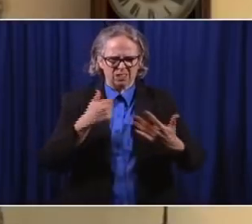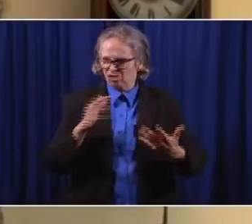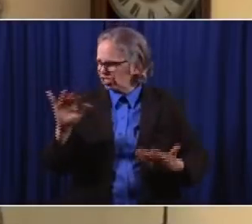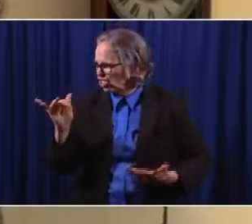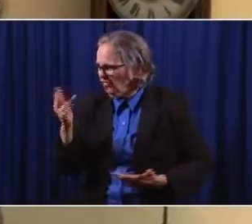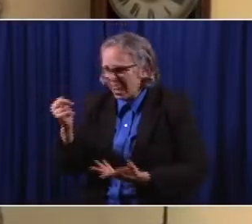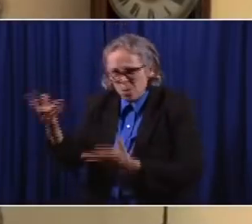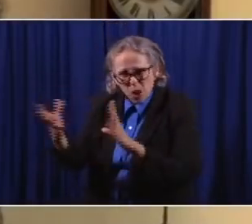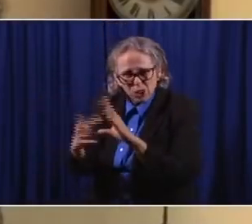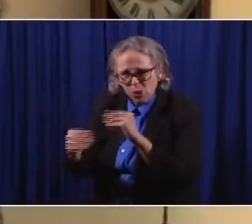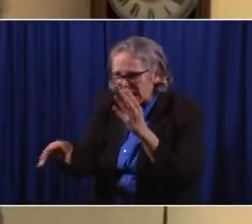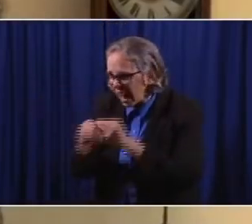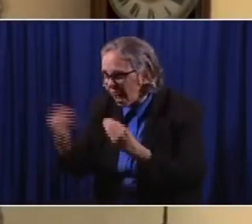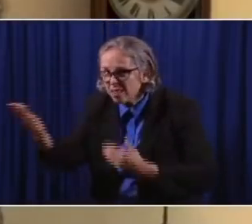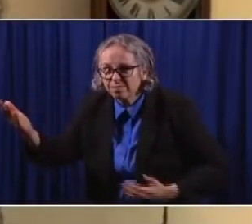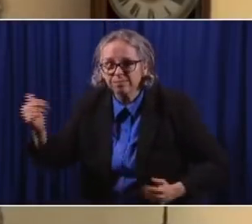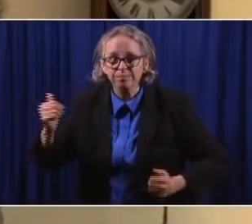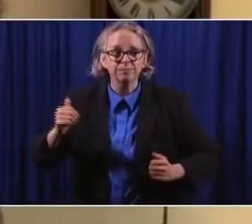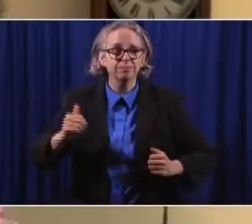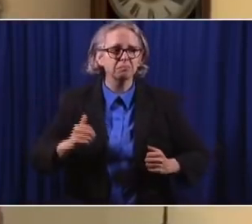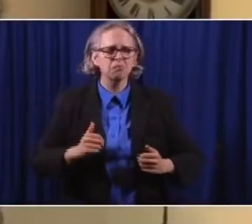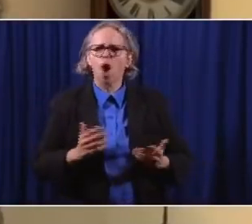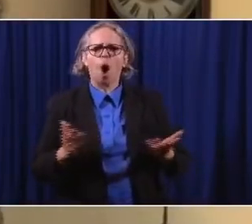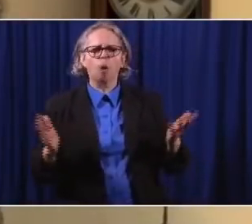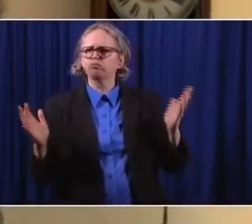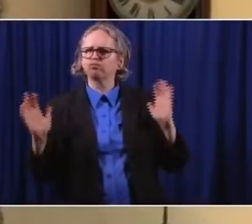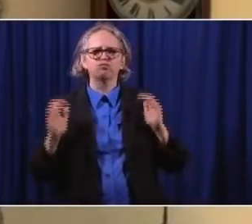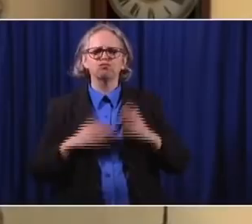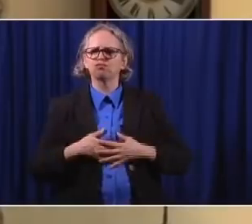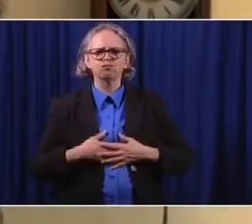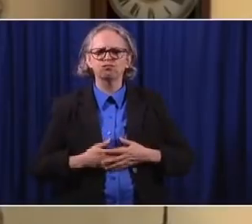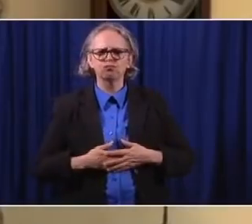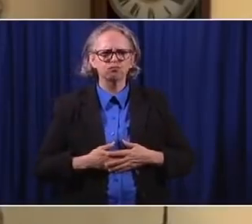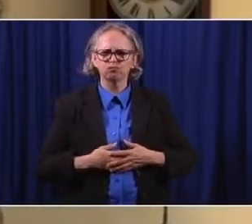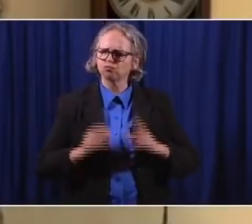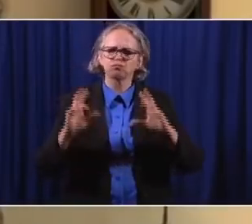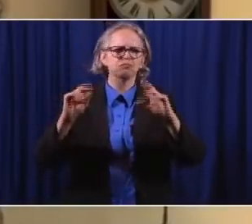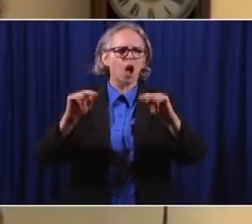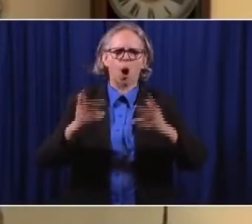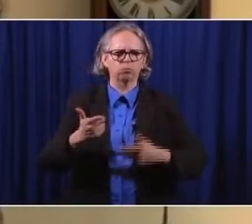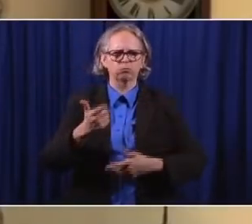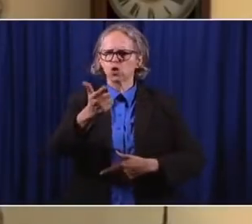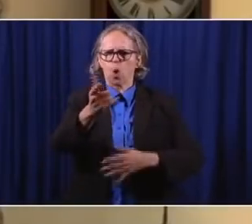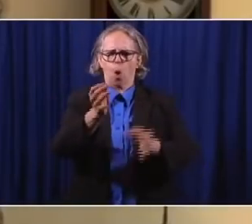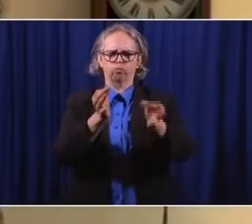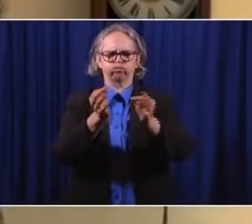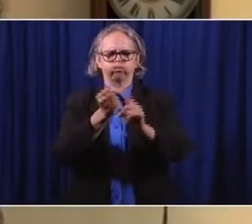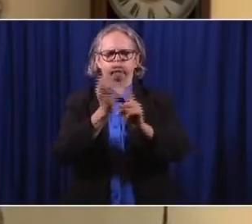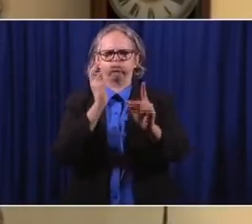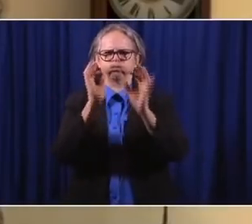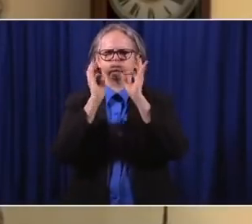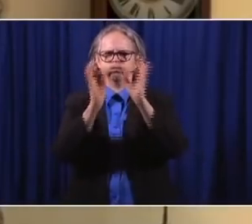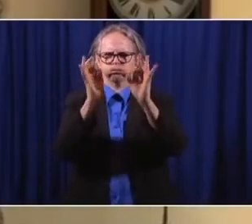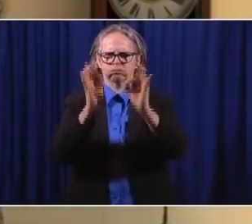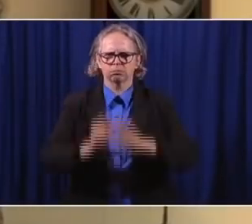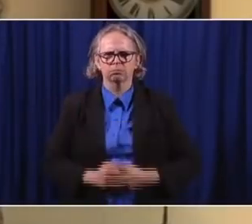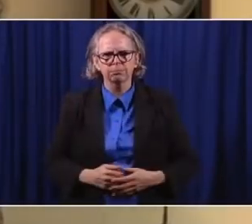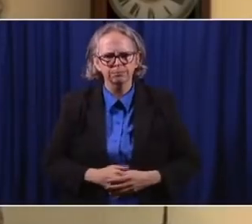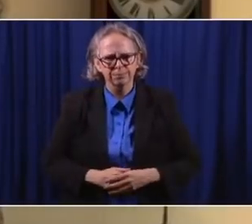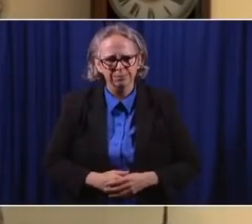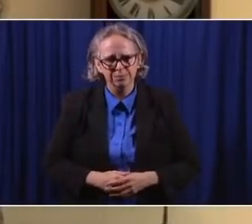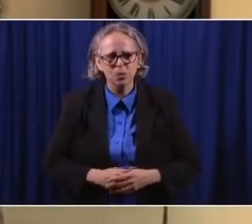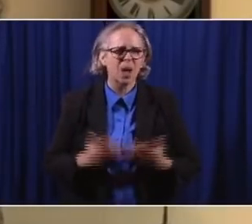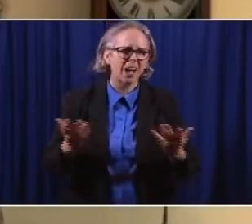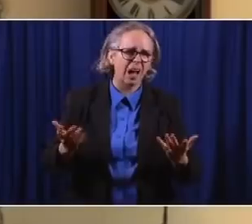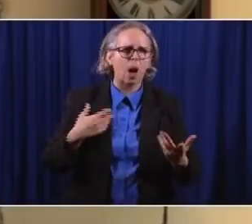question, anything to my answer, I guess. No, you did a great job about how I would just add this